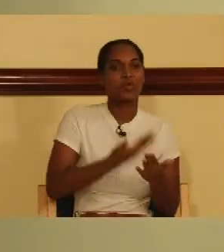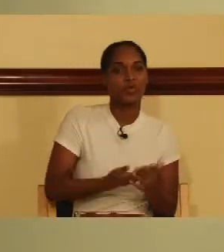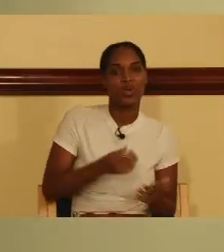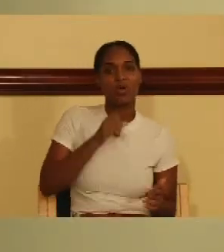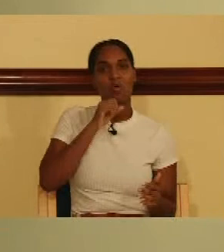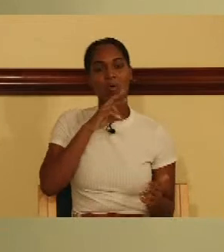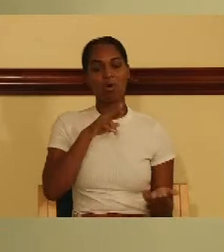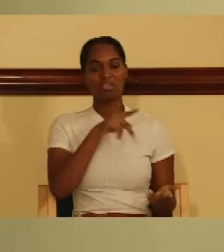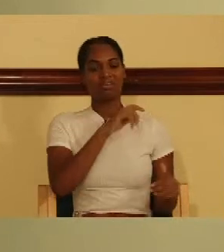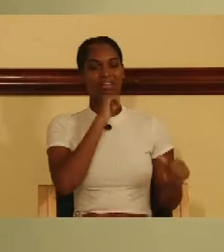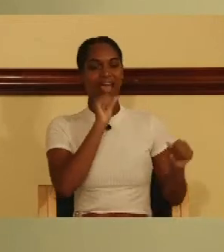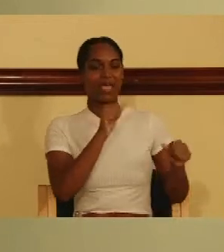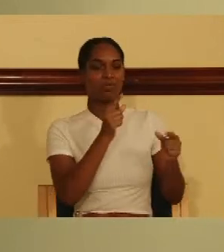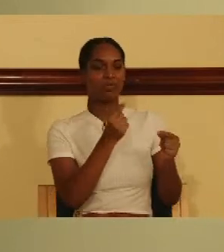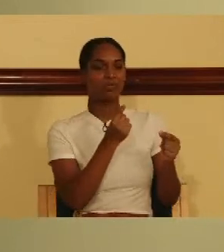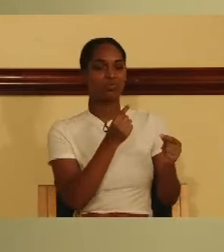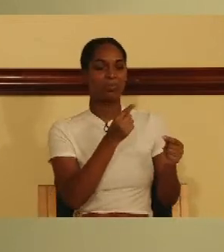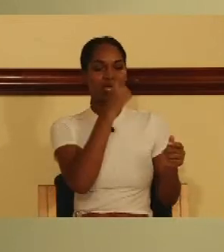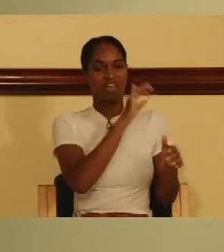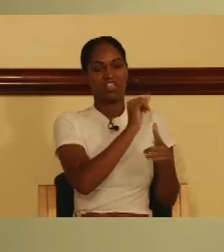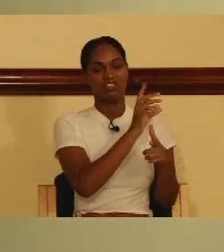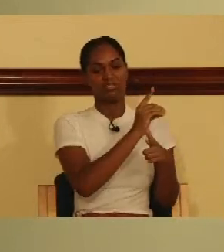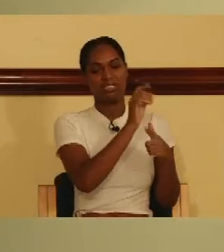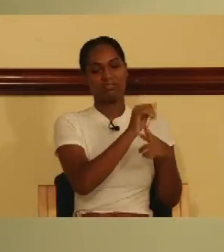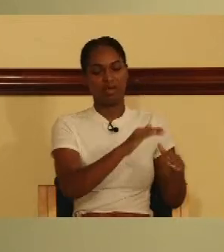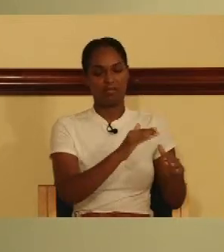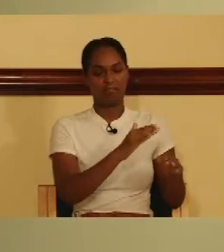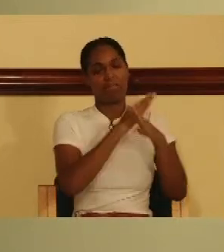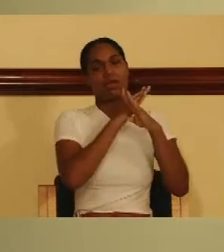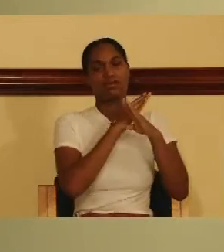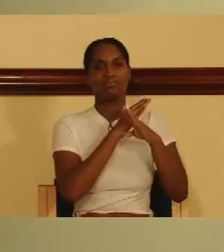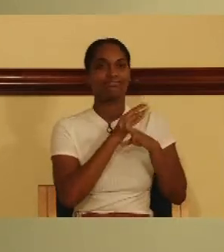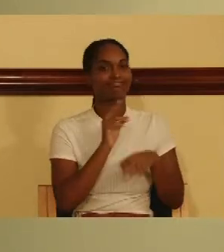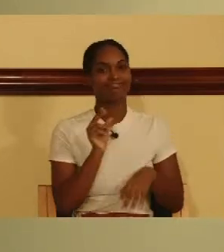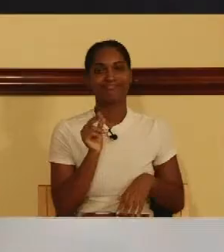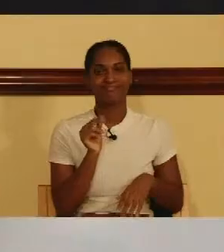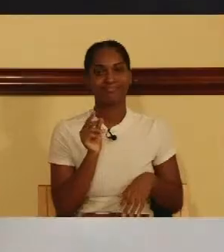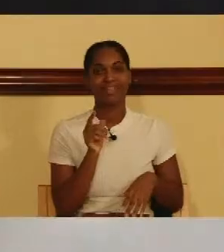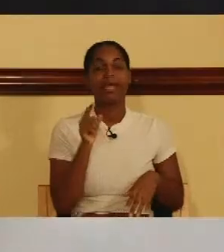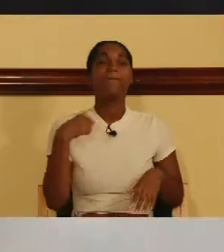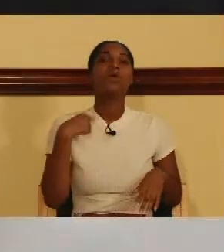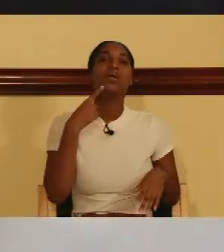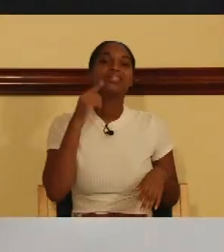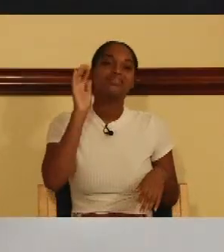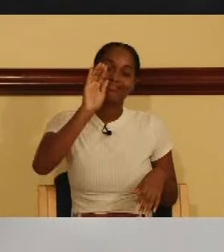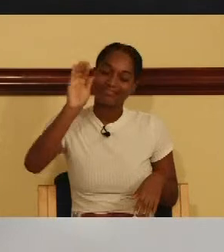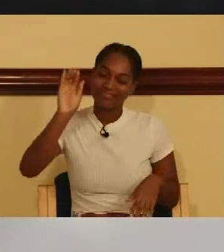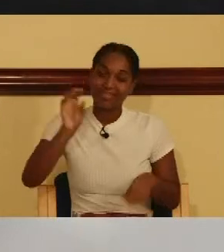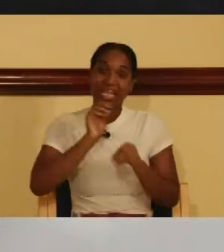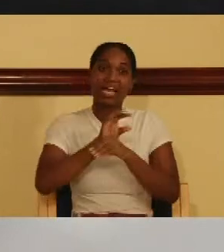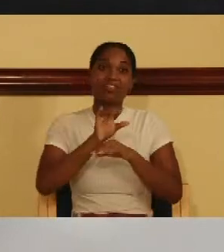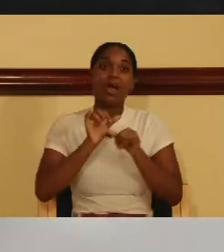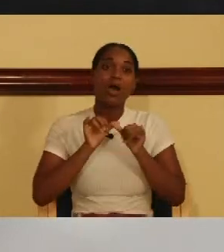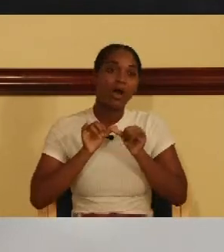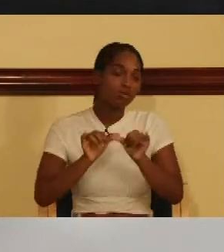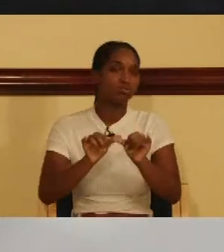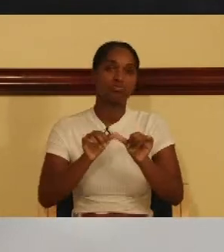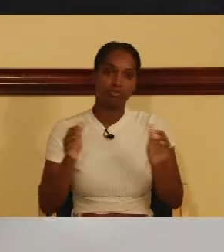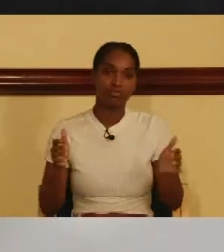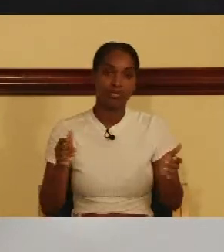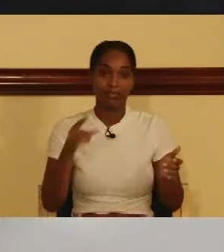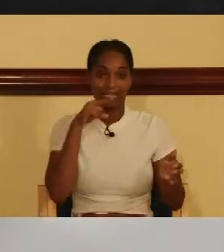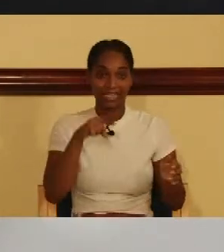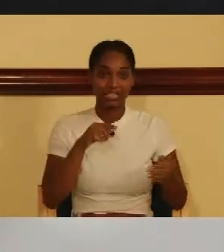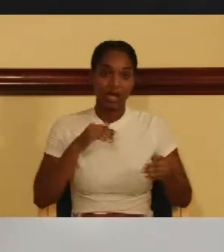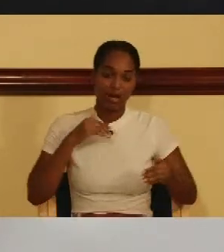of that disability as well. Can I tell you that the advocacy continues? And I will say that because it is an